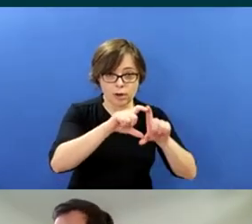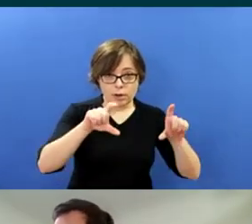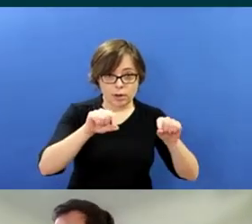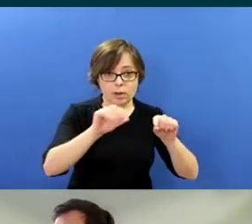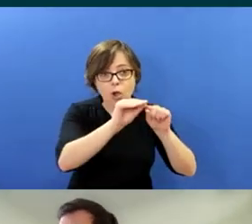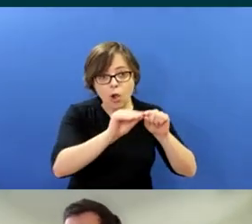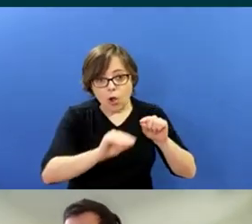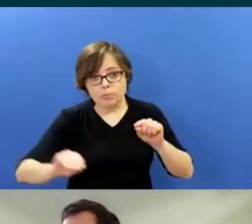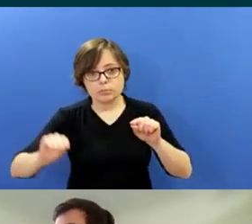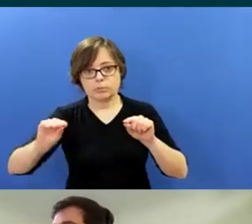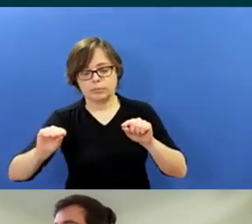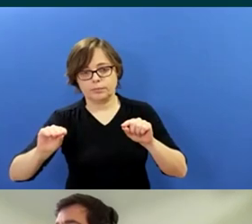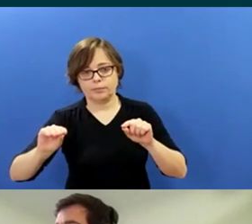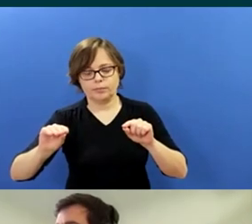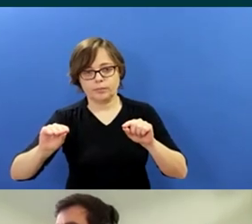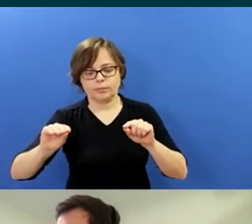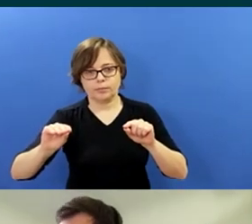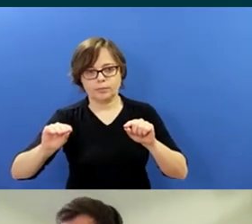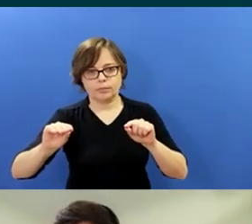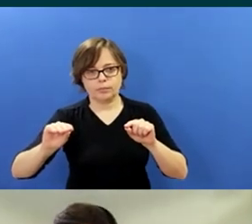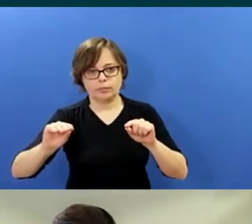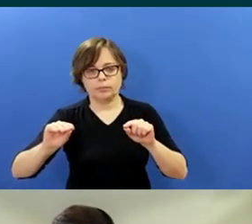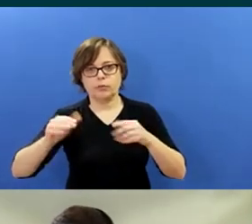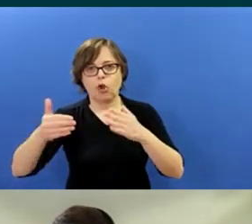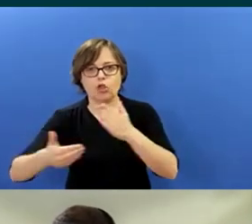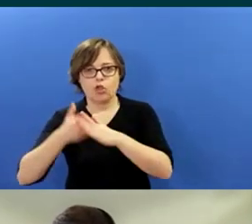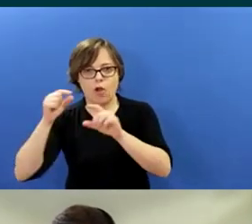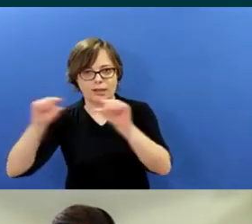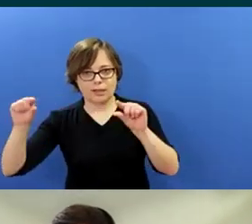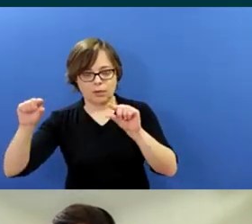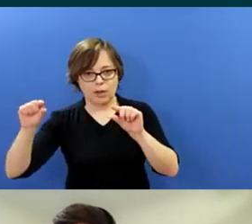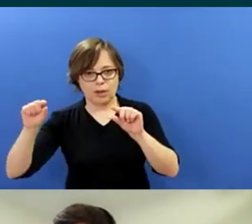new tab where it could go on.